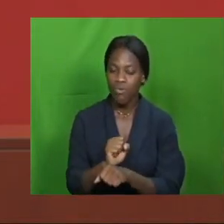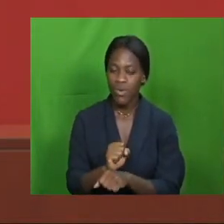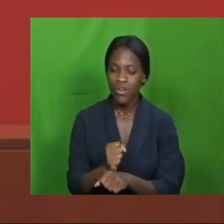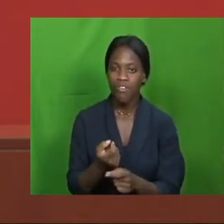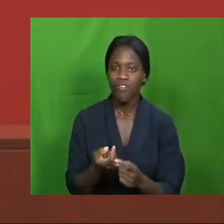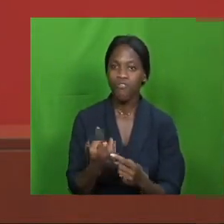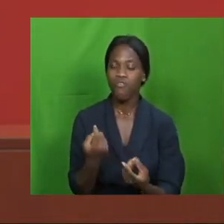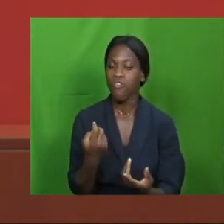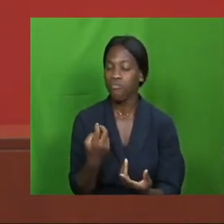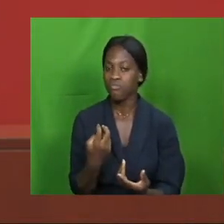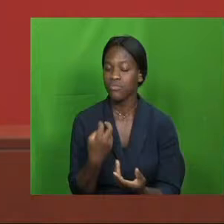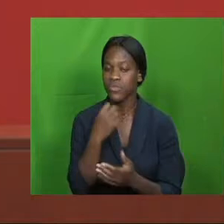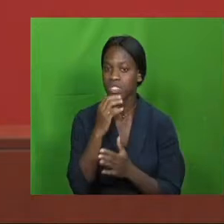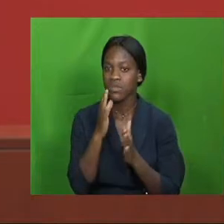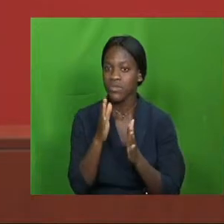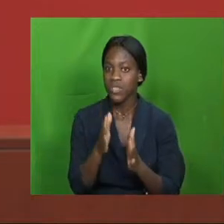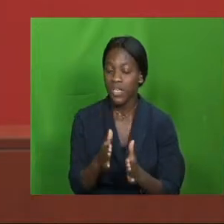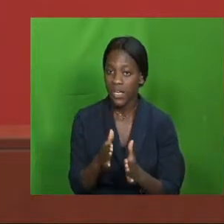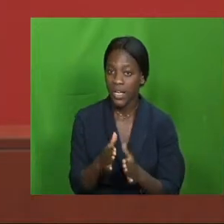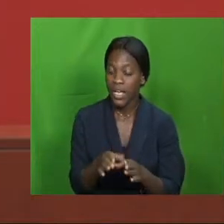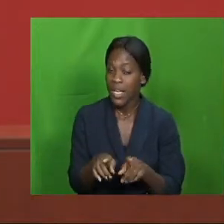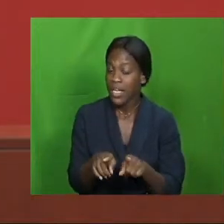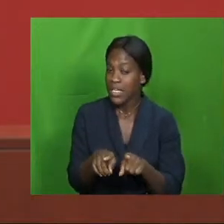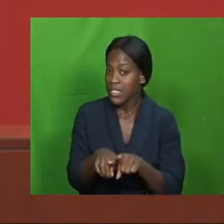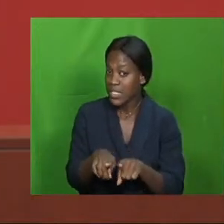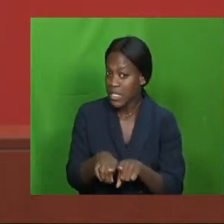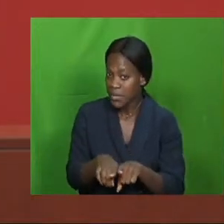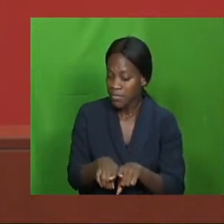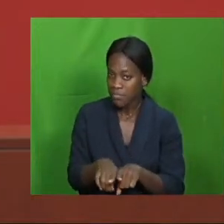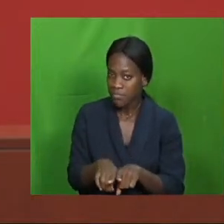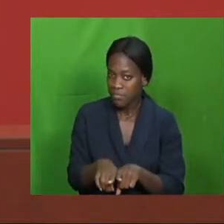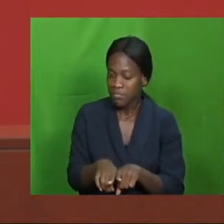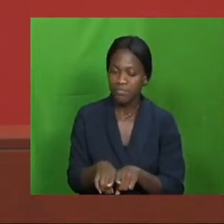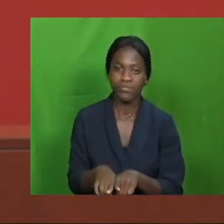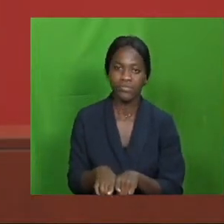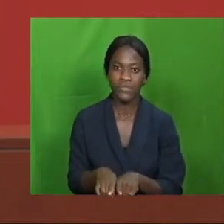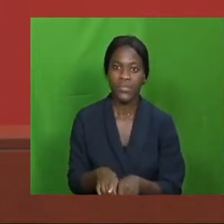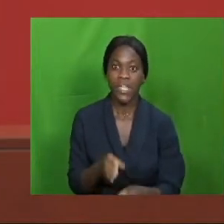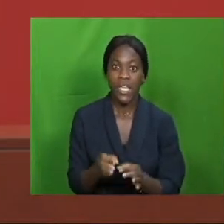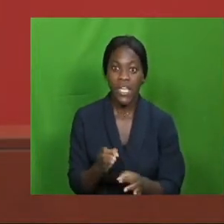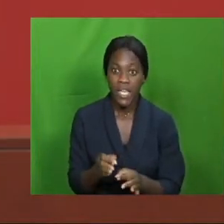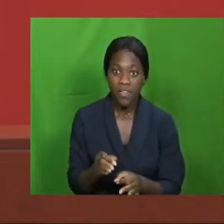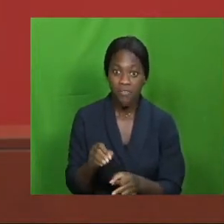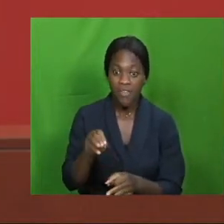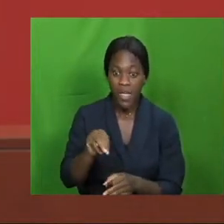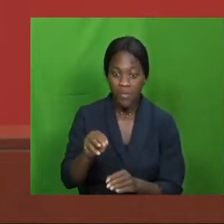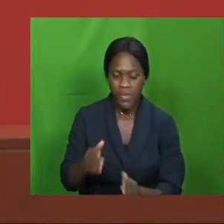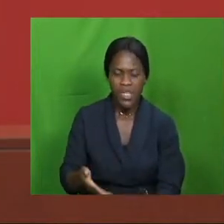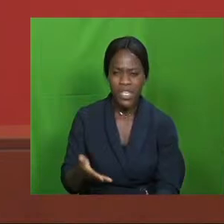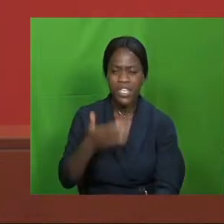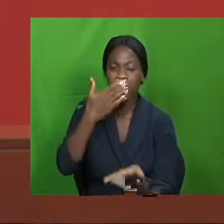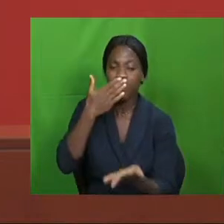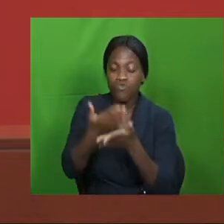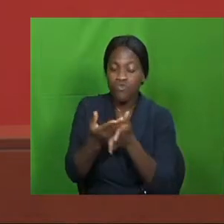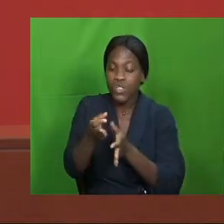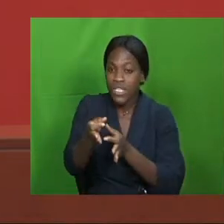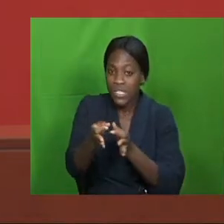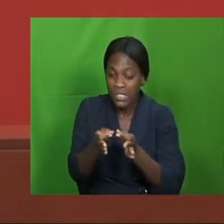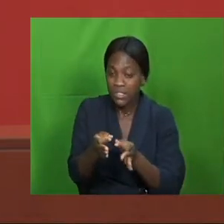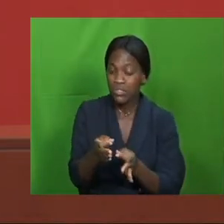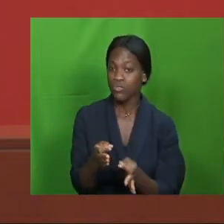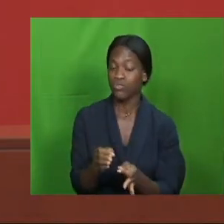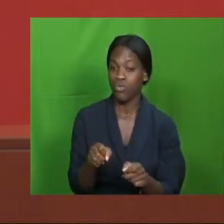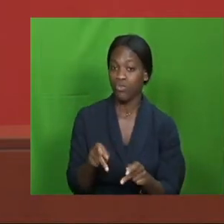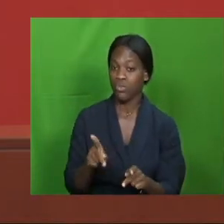be saved if that member provides a reasonable explanation to the Committee on Privileges.